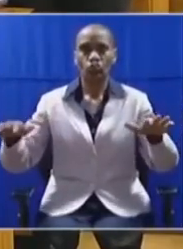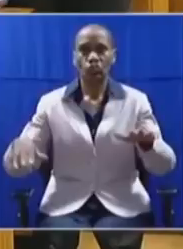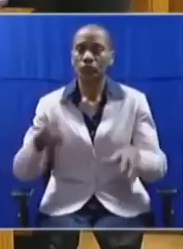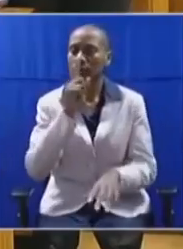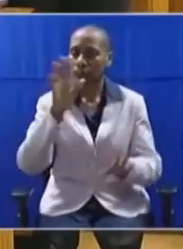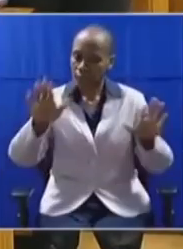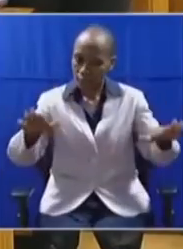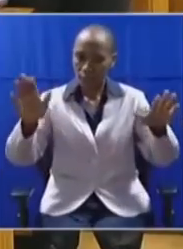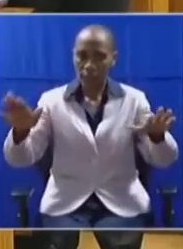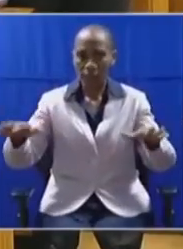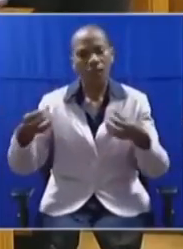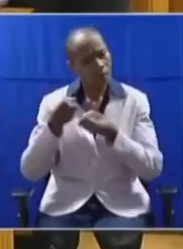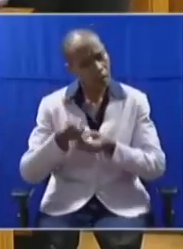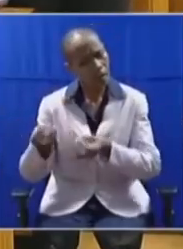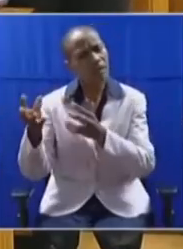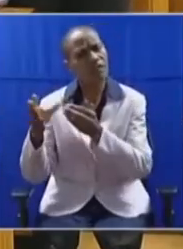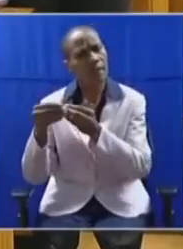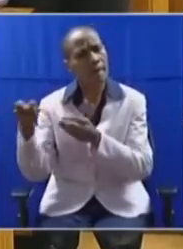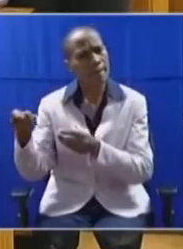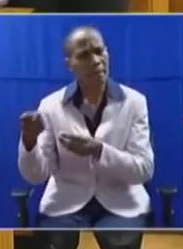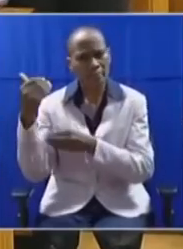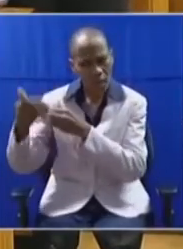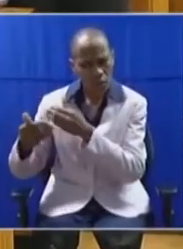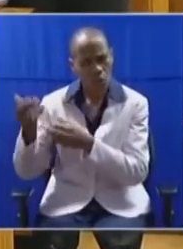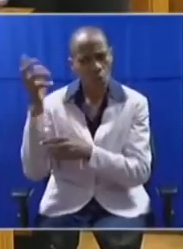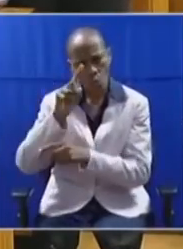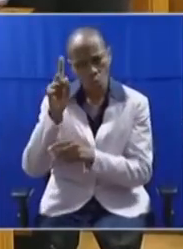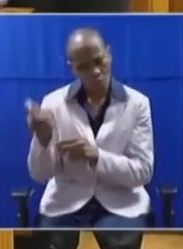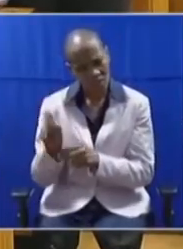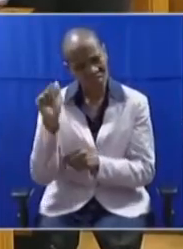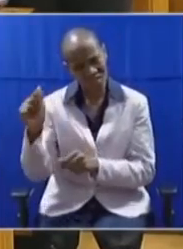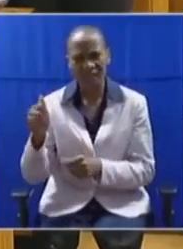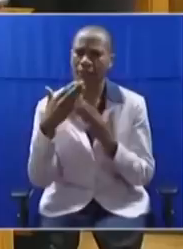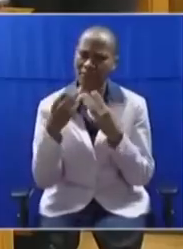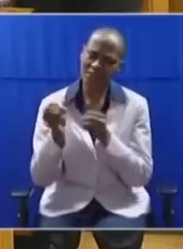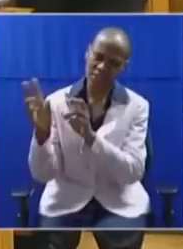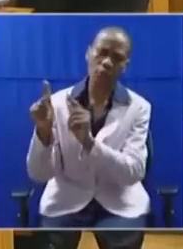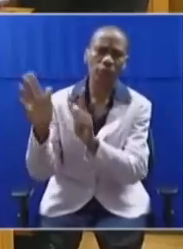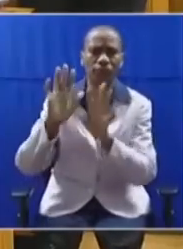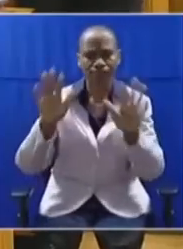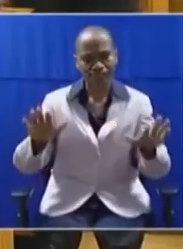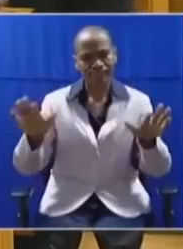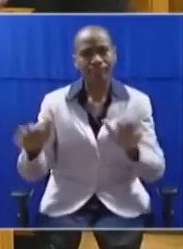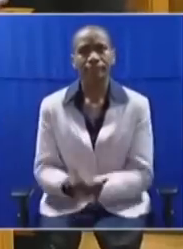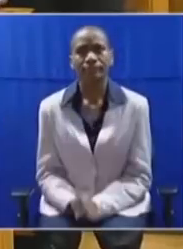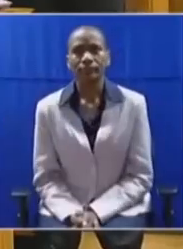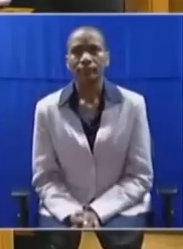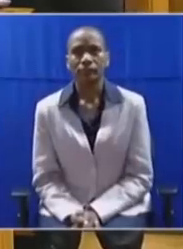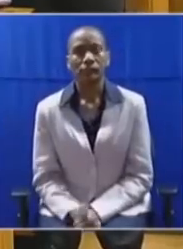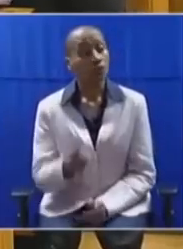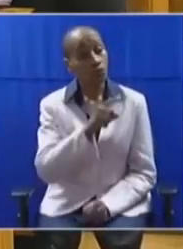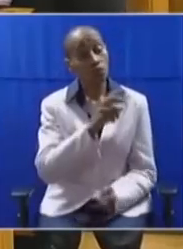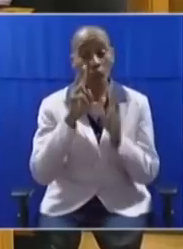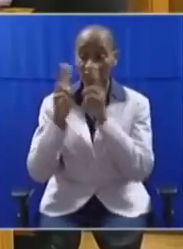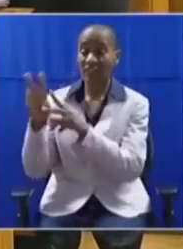Allow the Honorable, the Leader of the Opposition, to proceed with his supplementary question. Yeah. When you go to